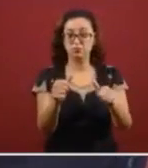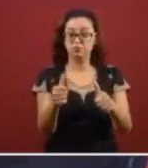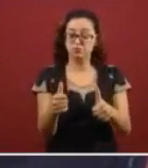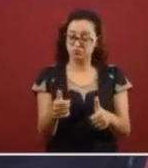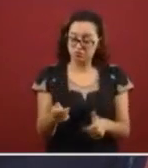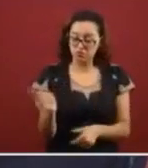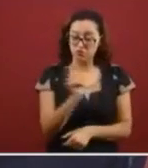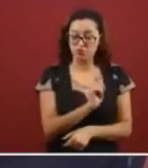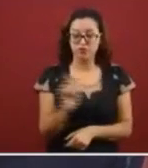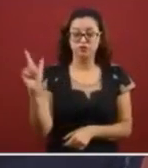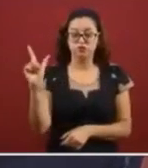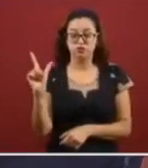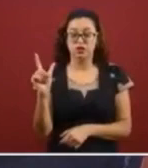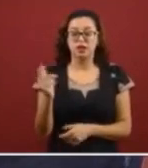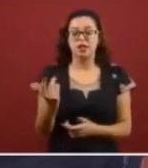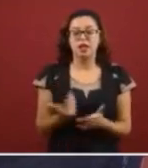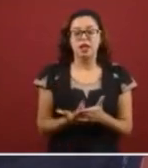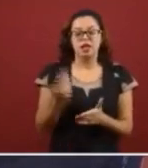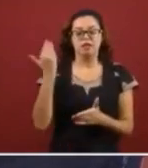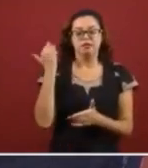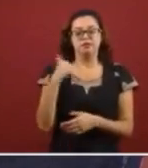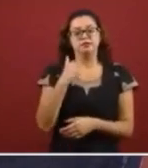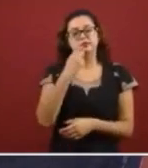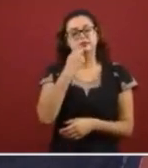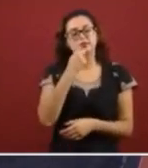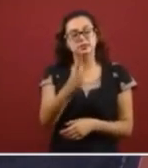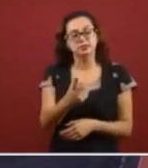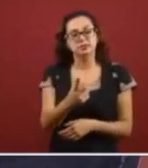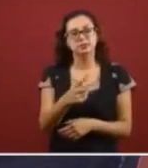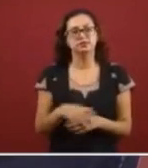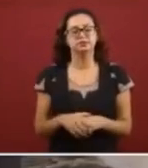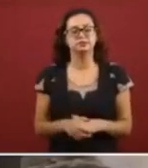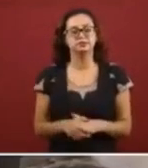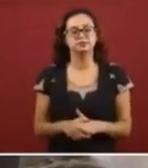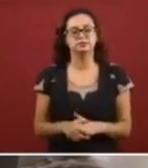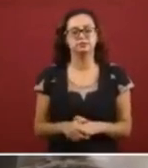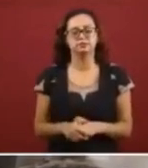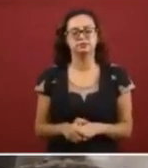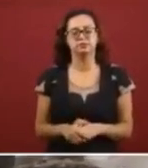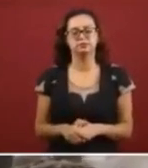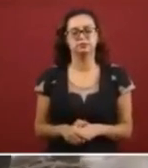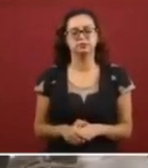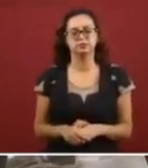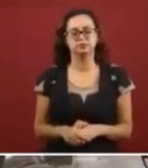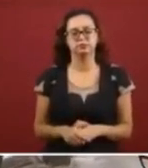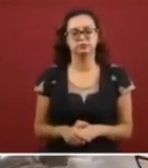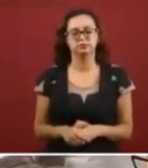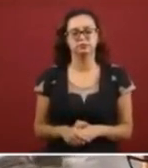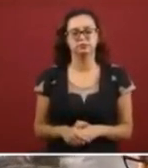with lots of professionalism. And I used to tell you the time before that